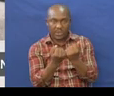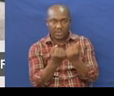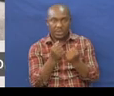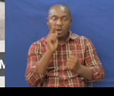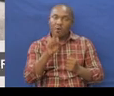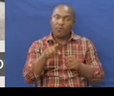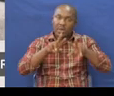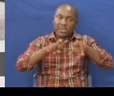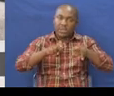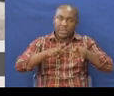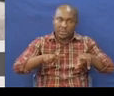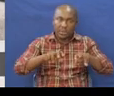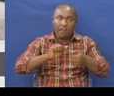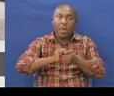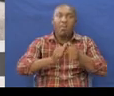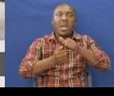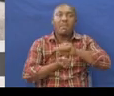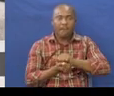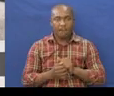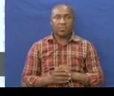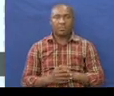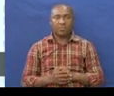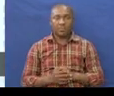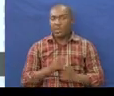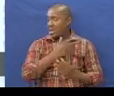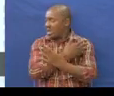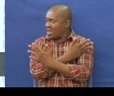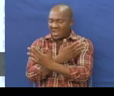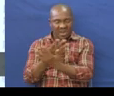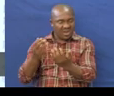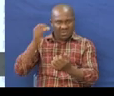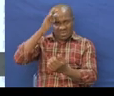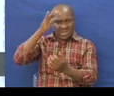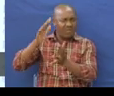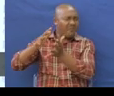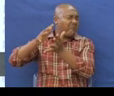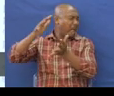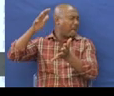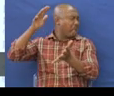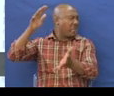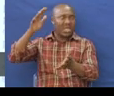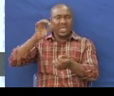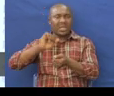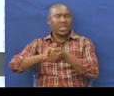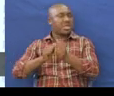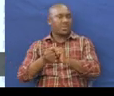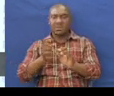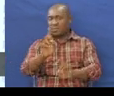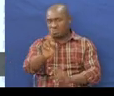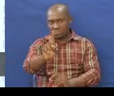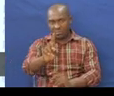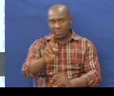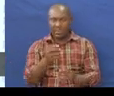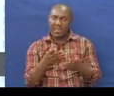problem. Don't think of big things, just focus on these in